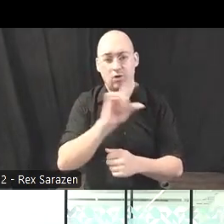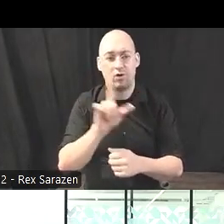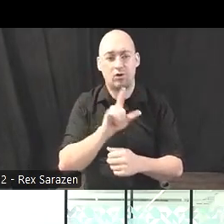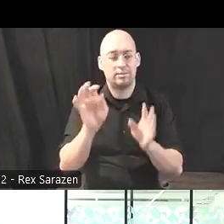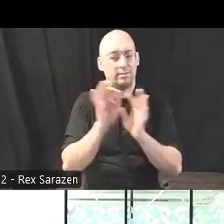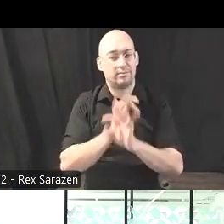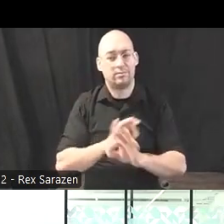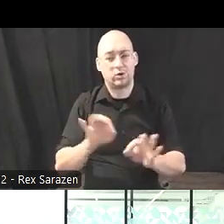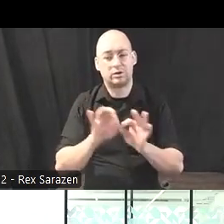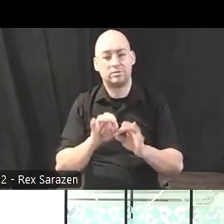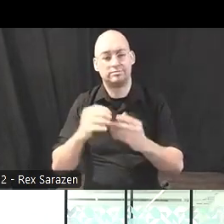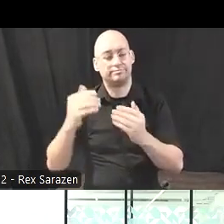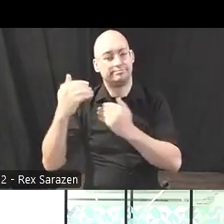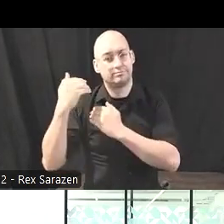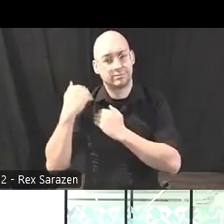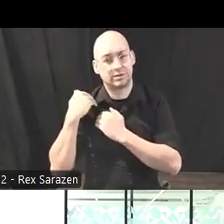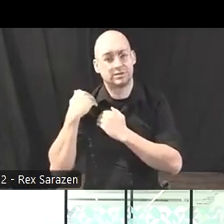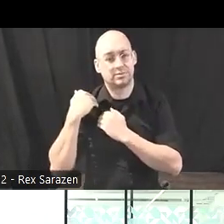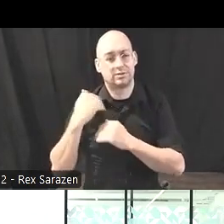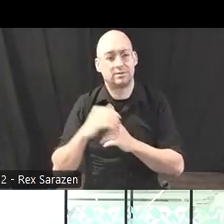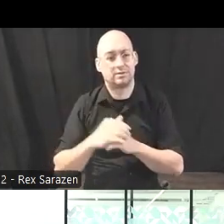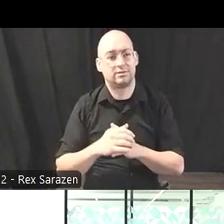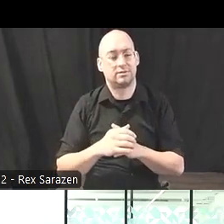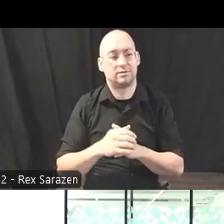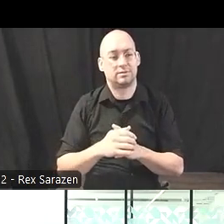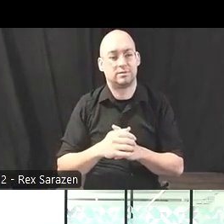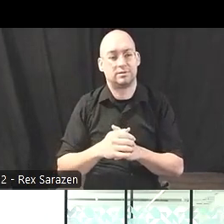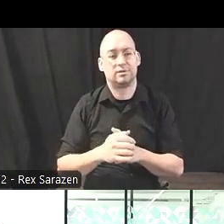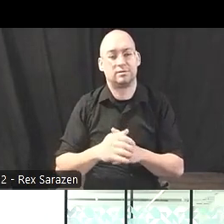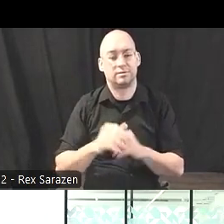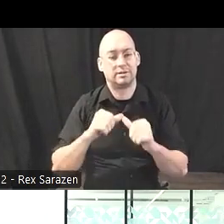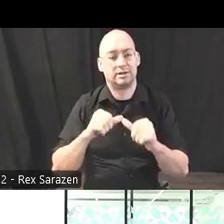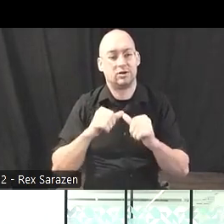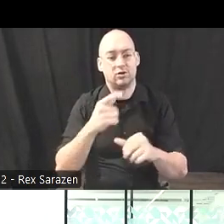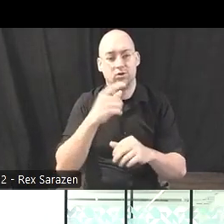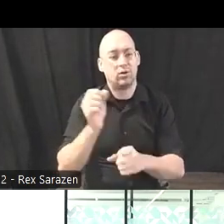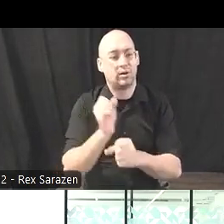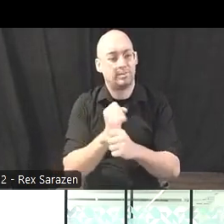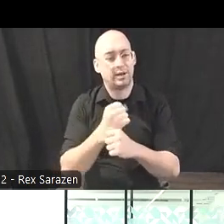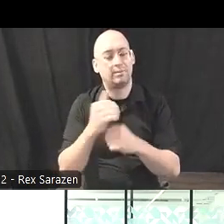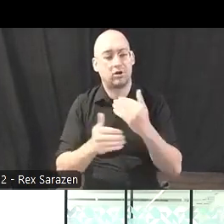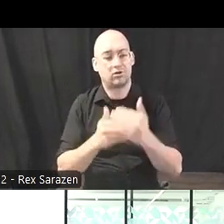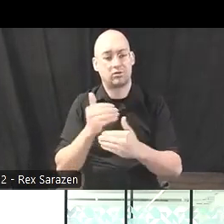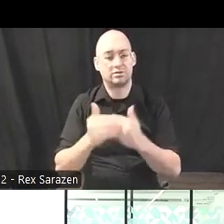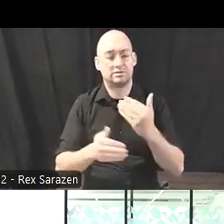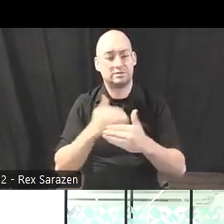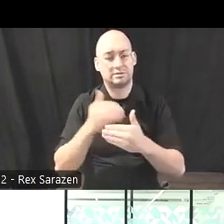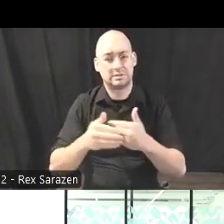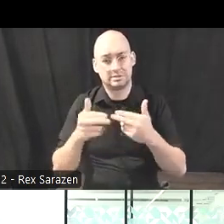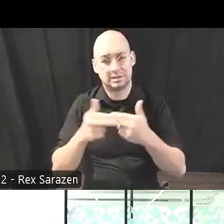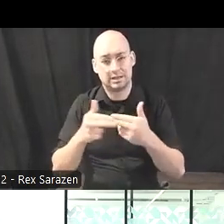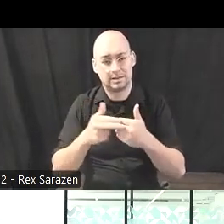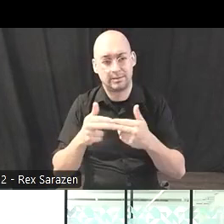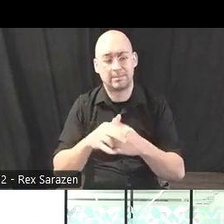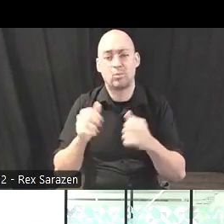accountable and helping push the envelope with where we can continue to go to make progress. Next slide. So with that, I